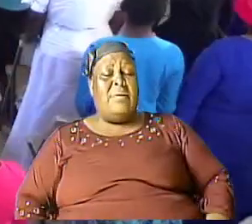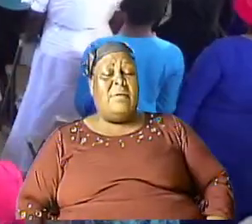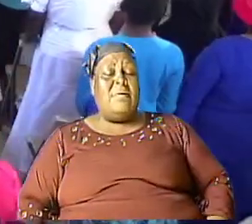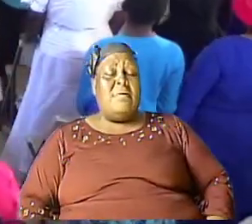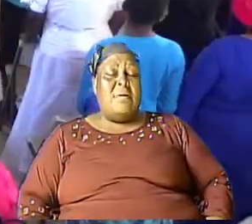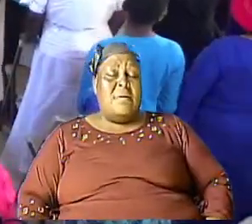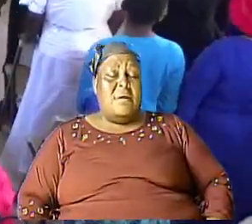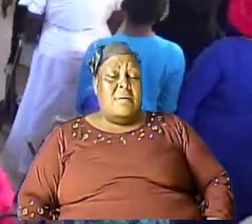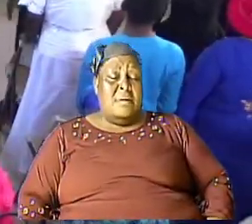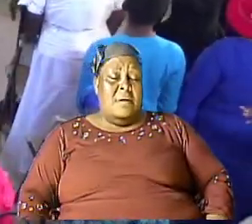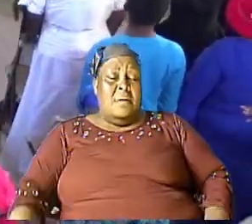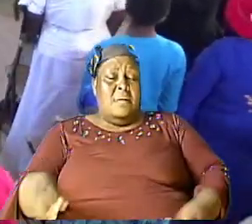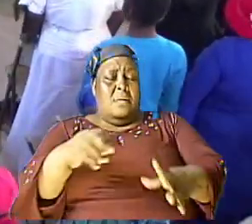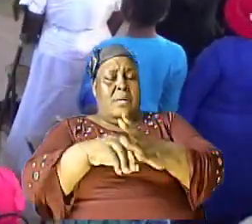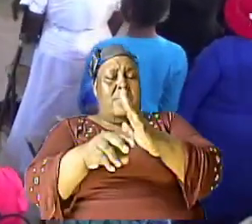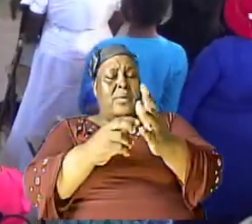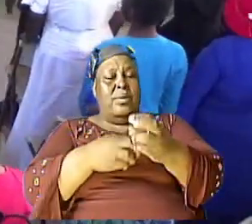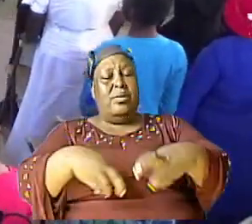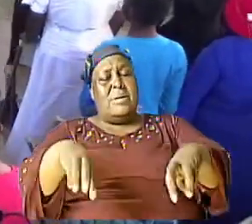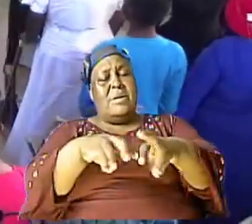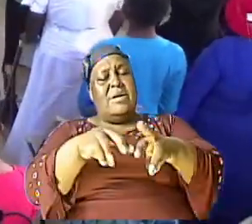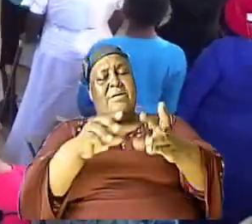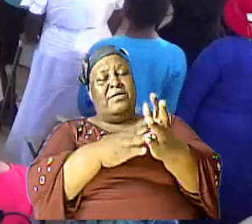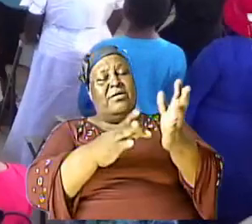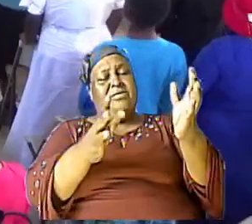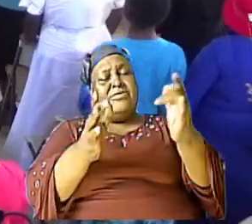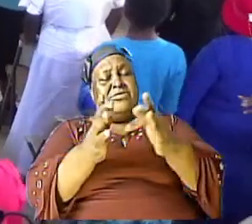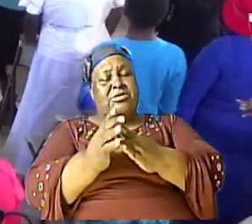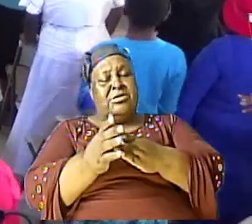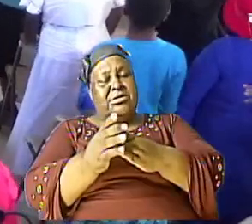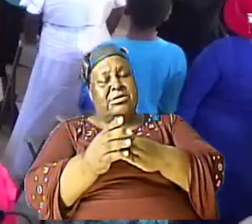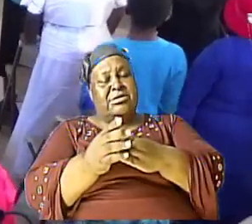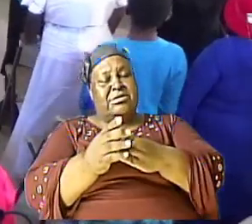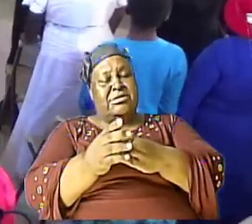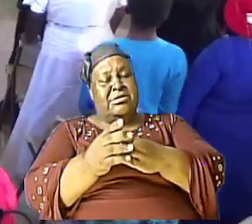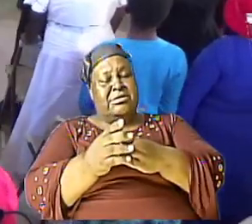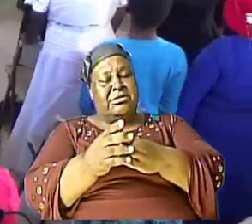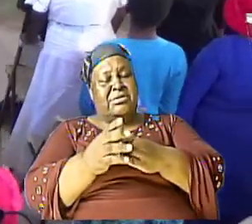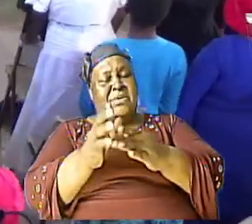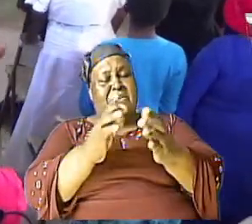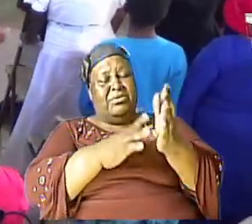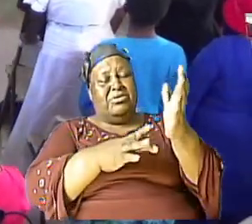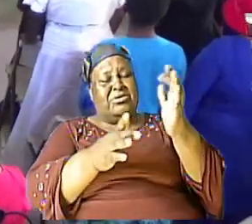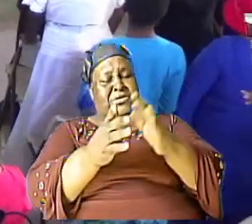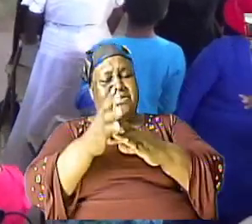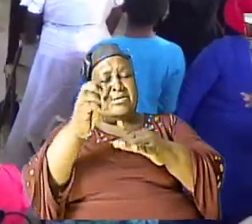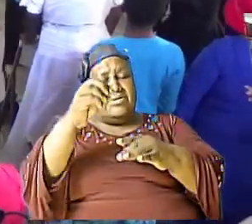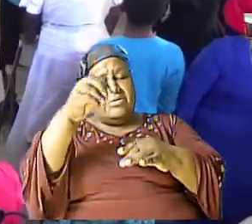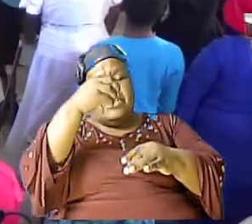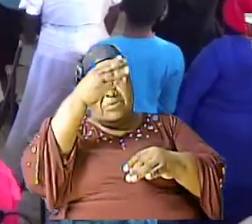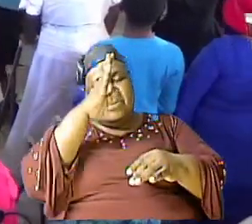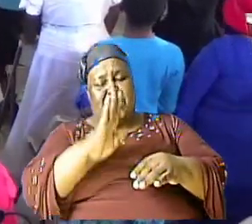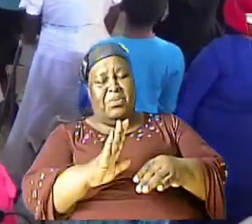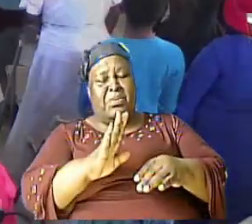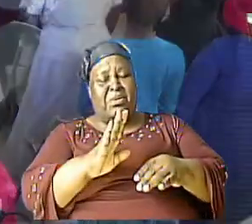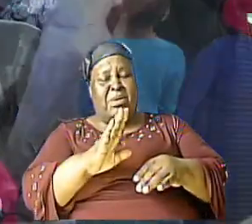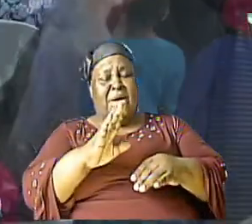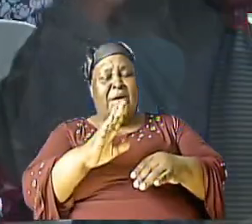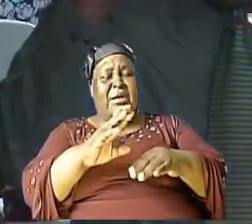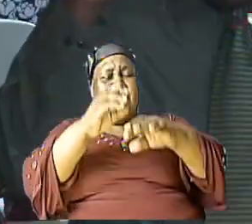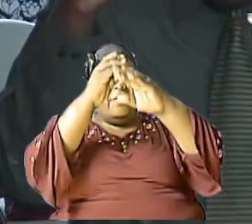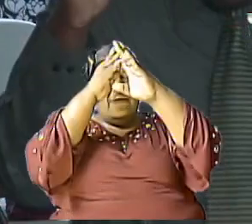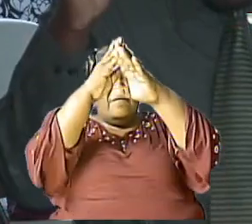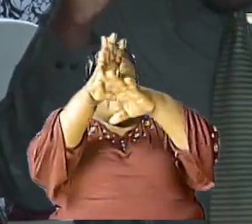you. Your word is great. Hallelujah. Great God, Father in heaven, we